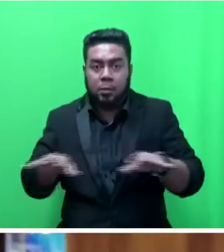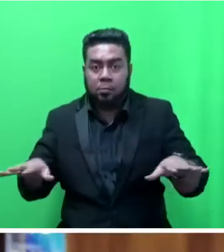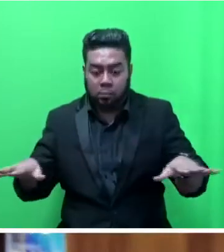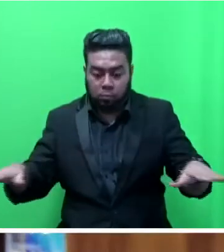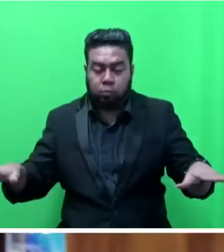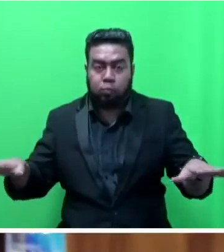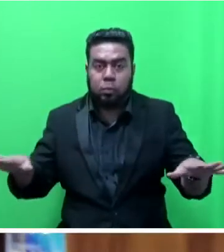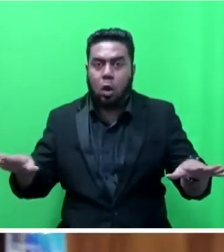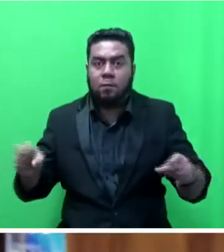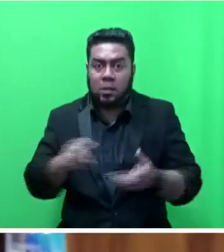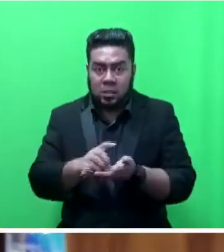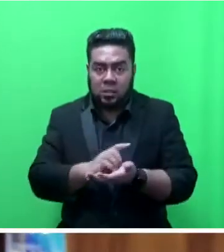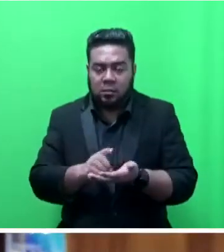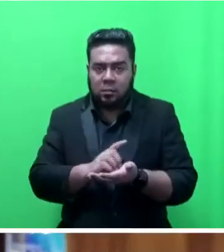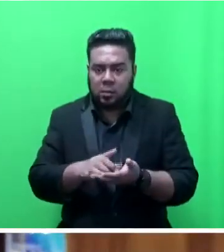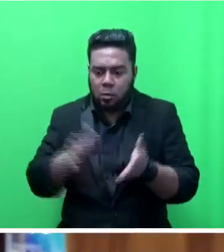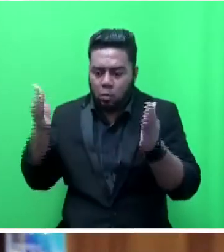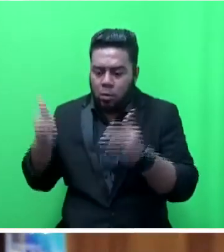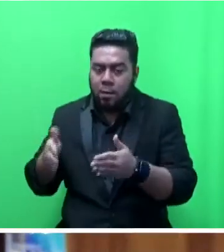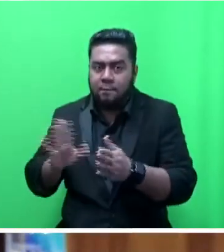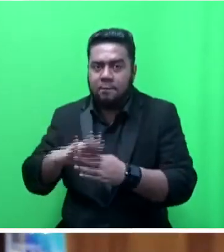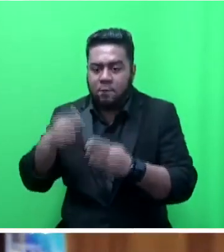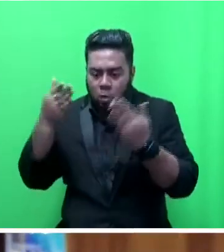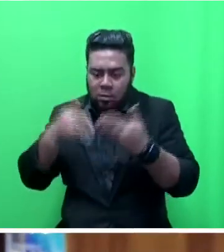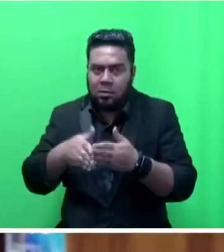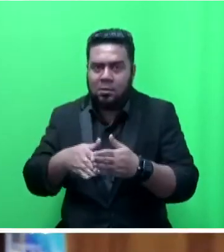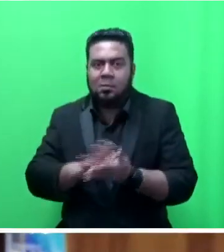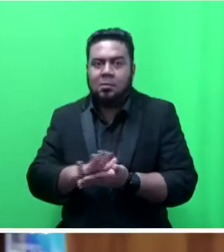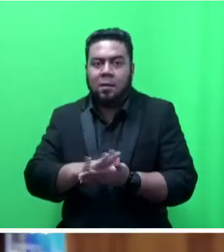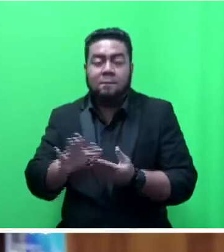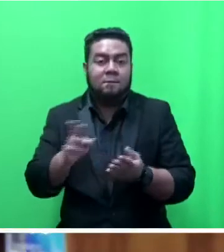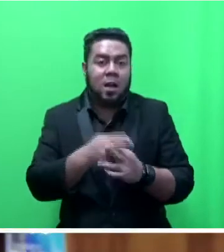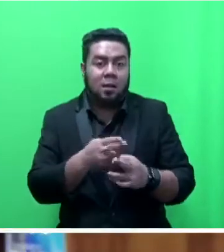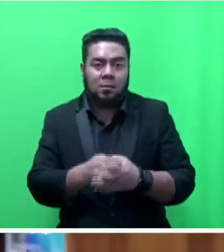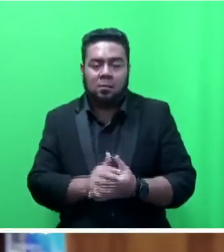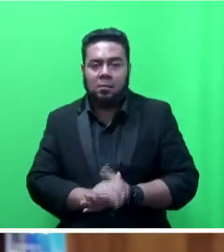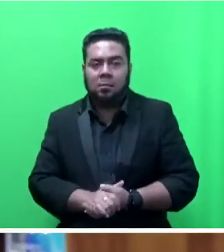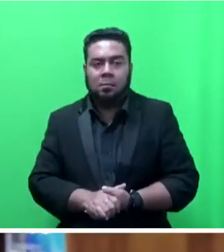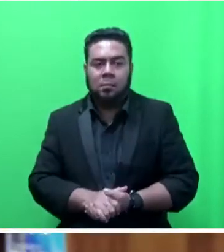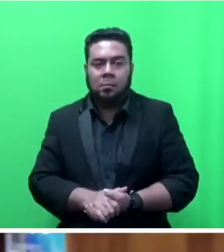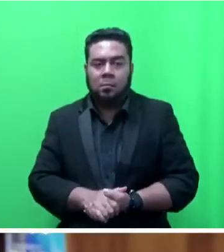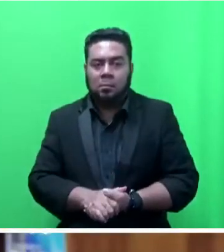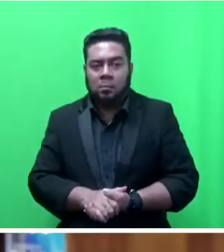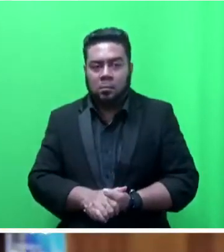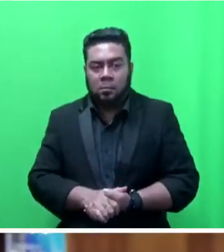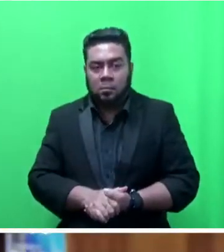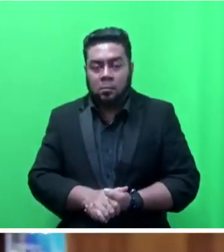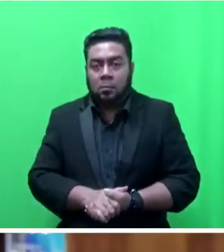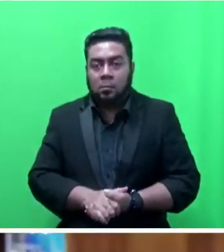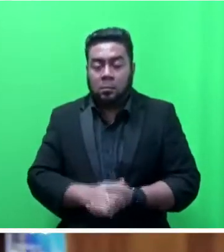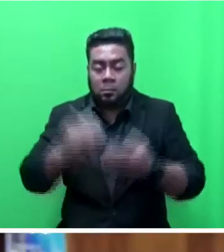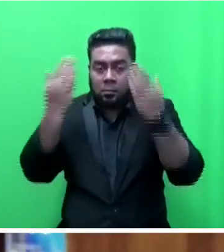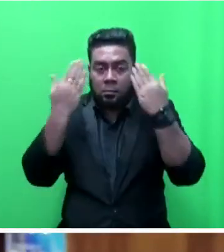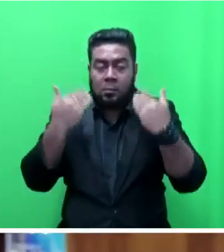particular area or that particular farm where that fever is found. So, Mr. Speaker,